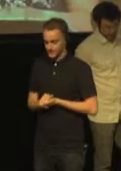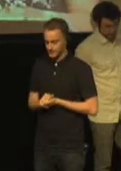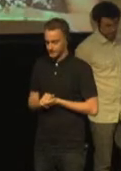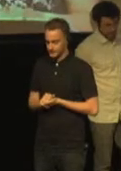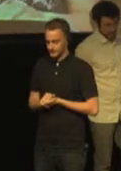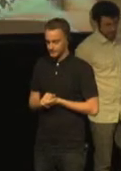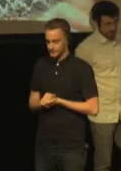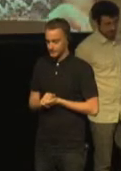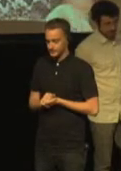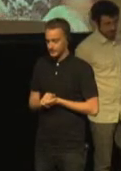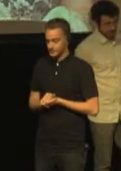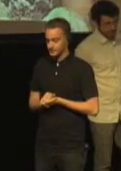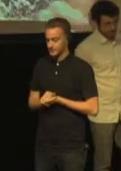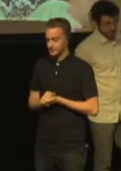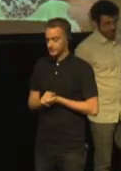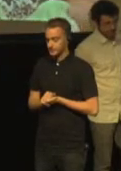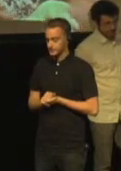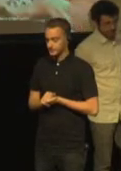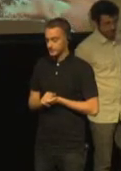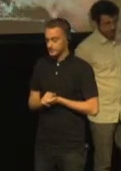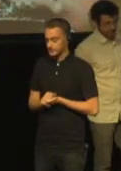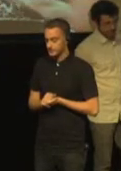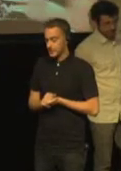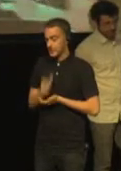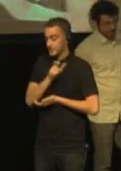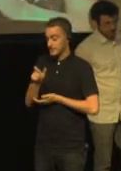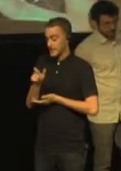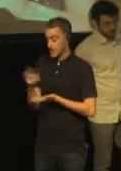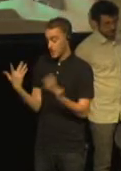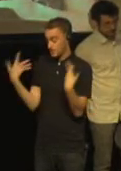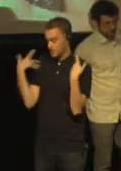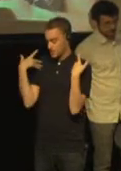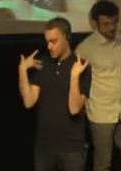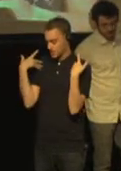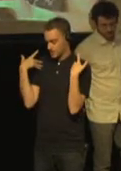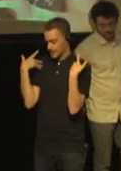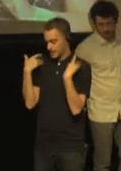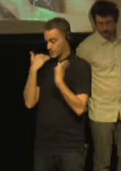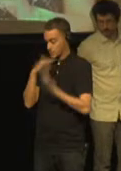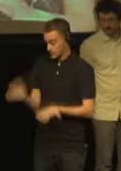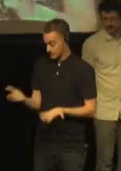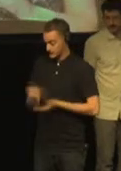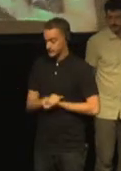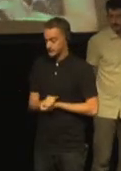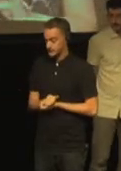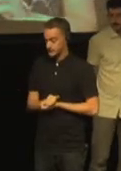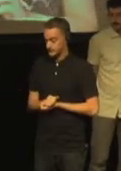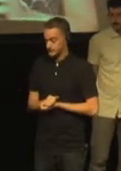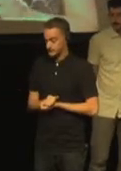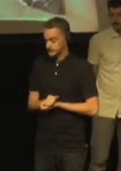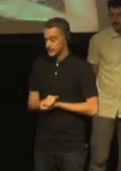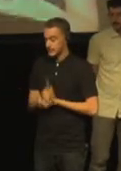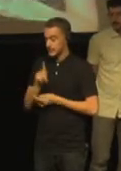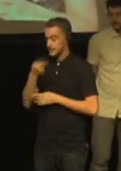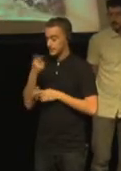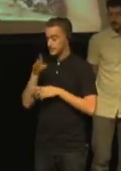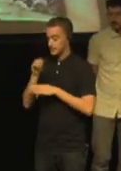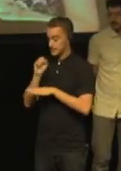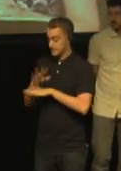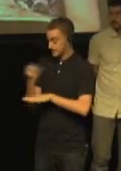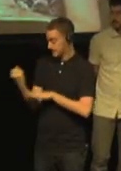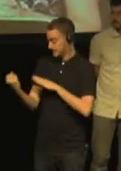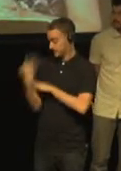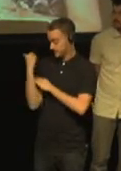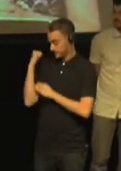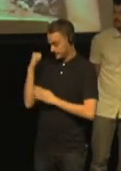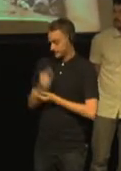on these surveys. And finally, on this slide, most of the deafblind organisations, they